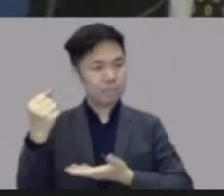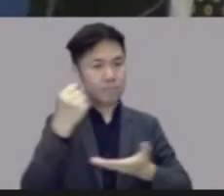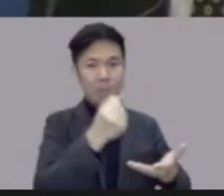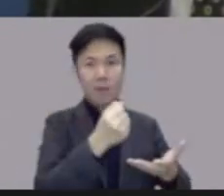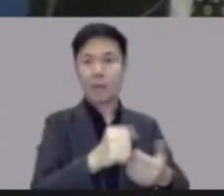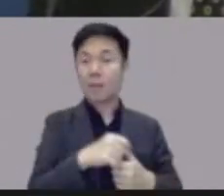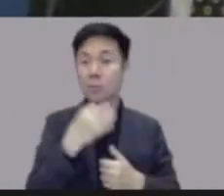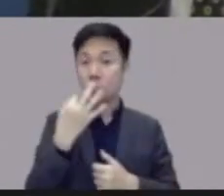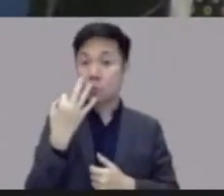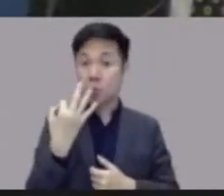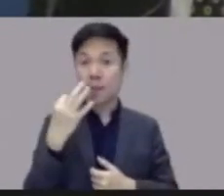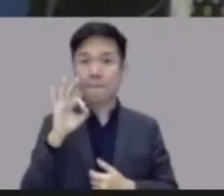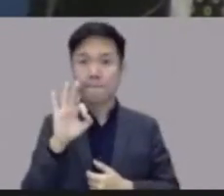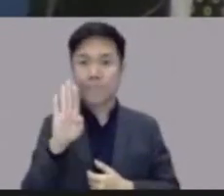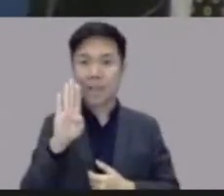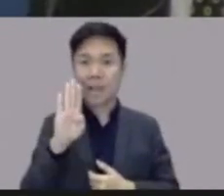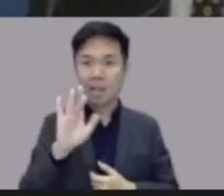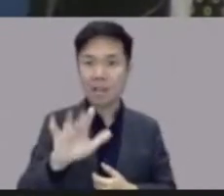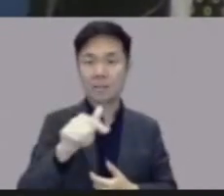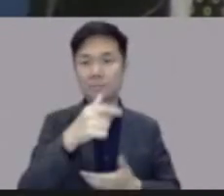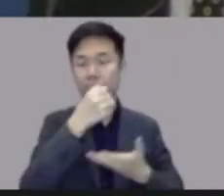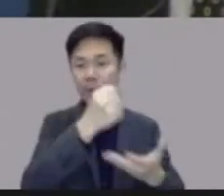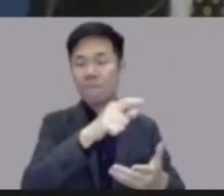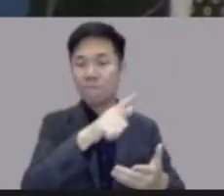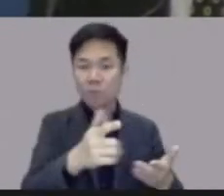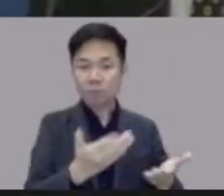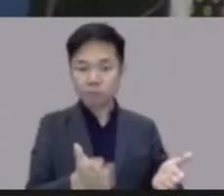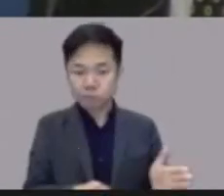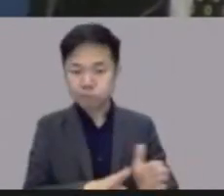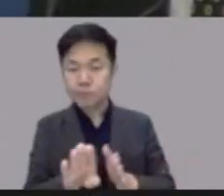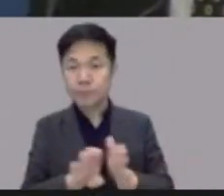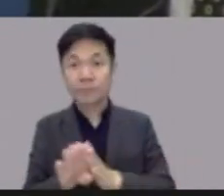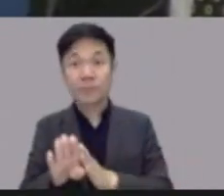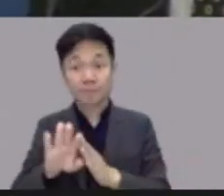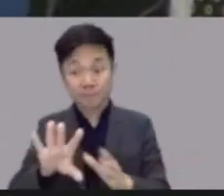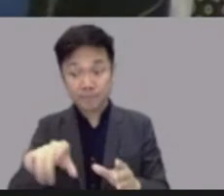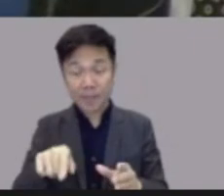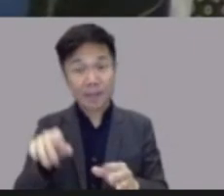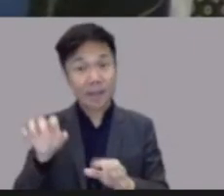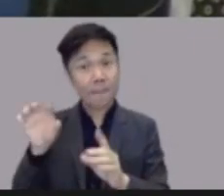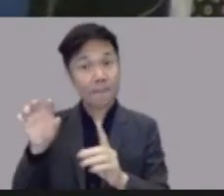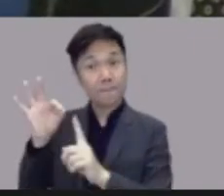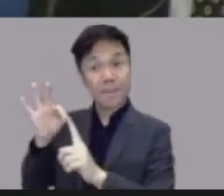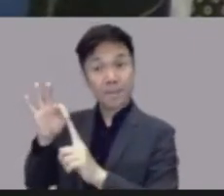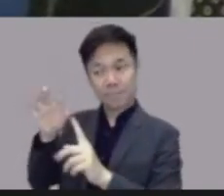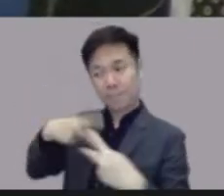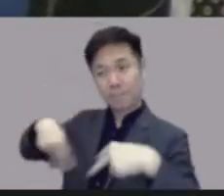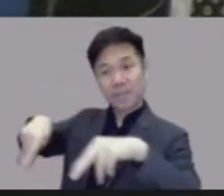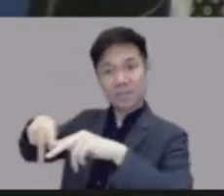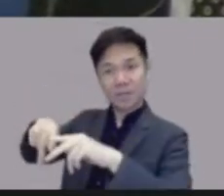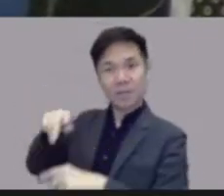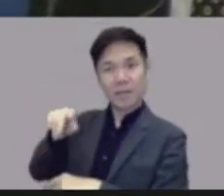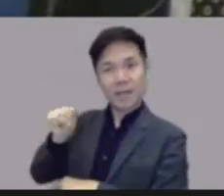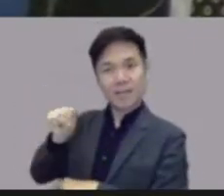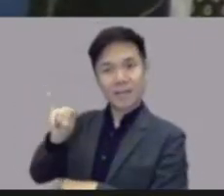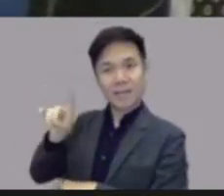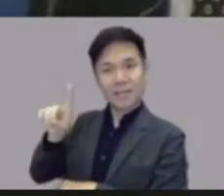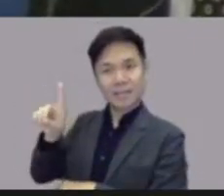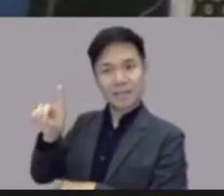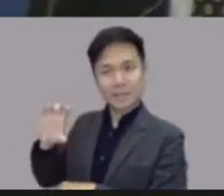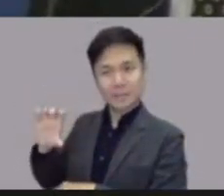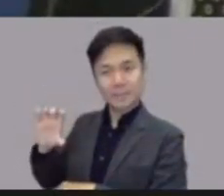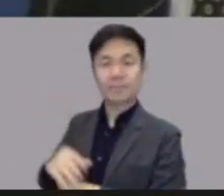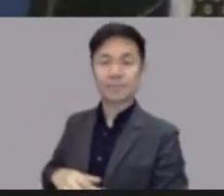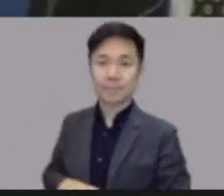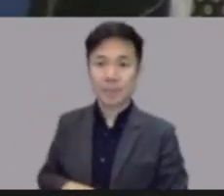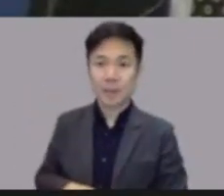mitigation measures in developing countries including small island developing states and ldcs furthermore Remain the largest